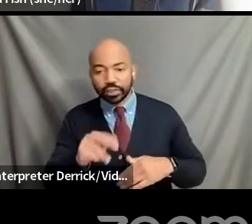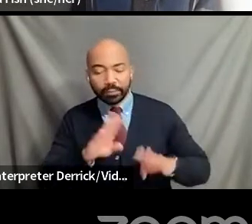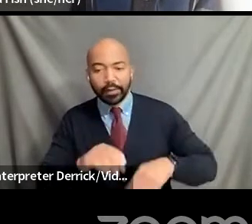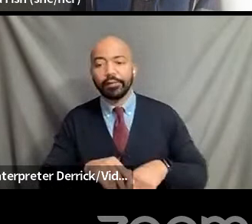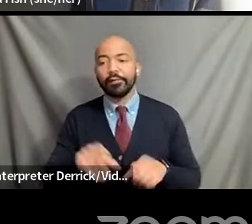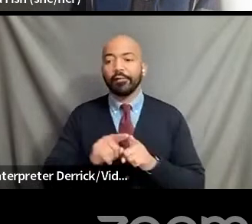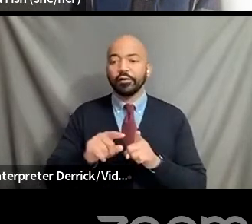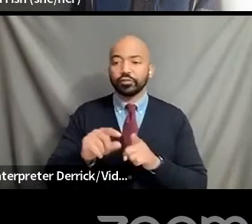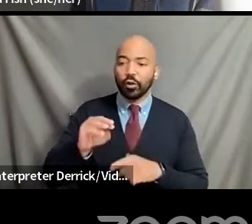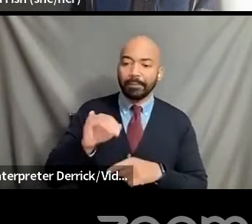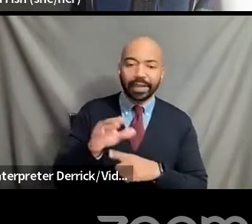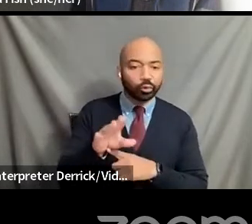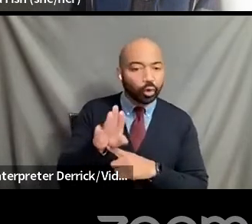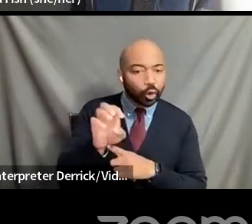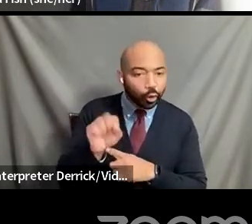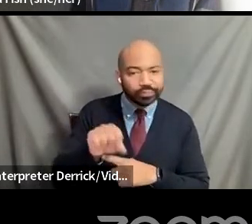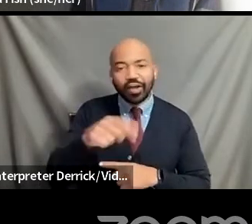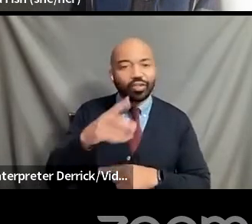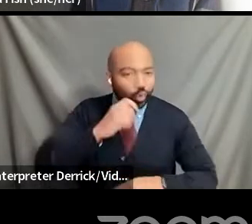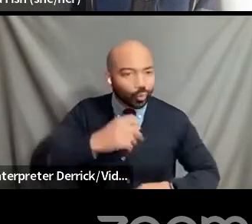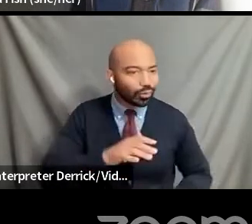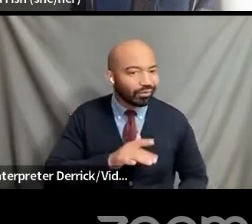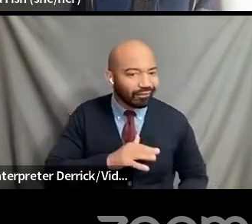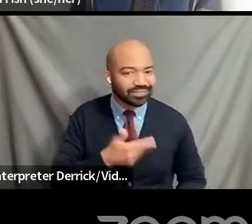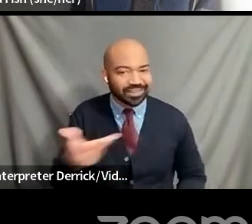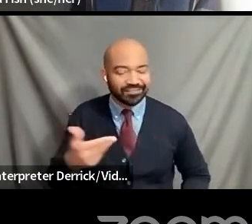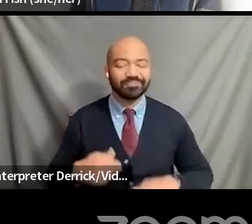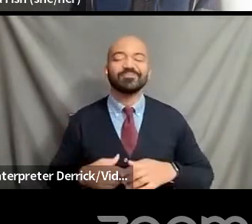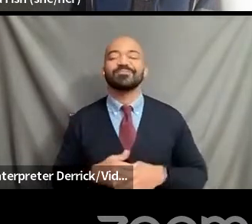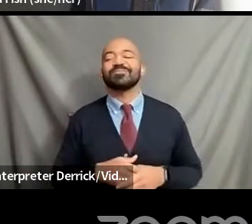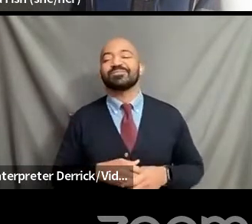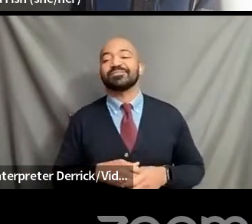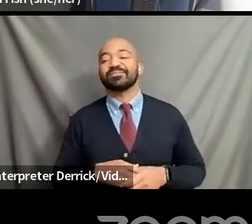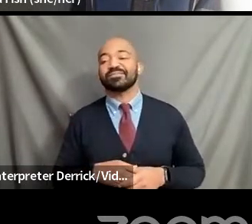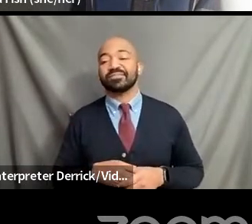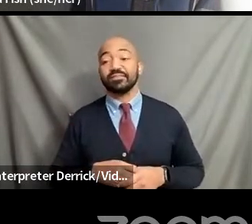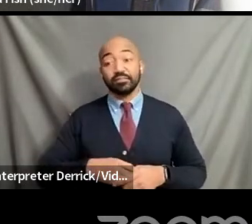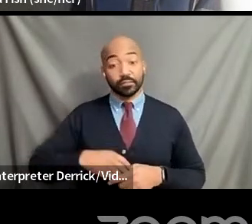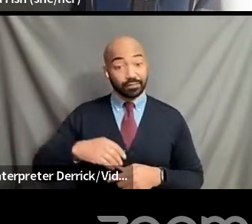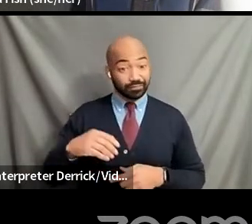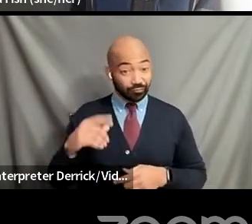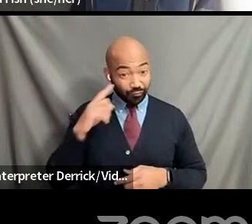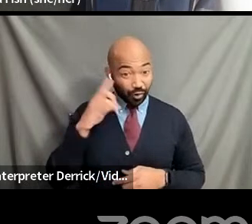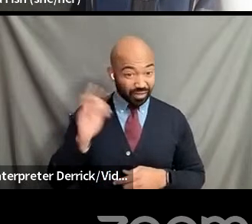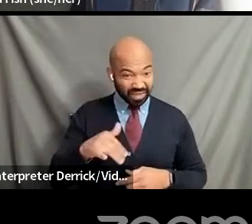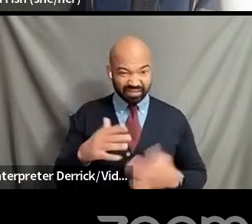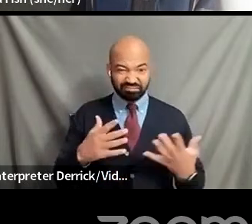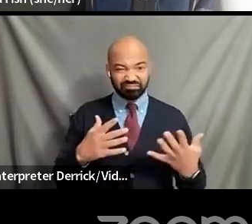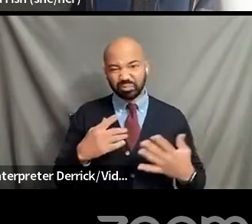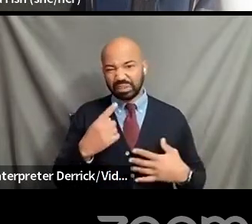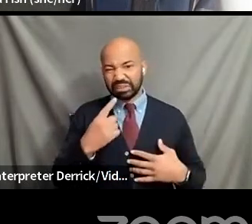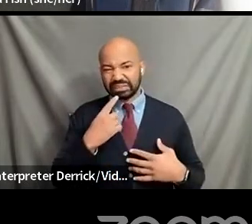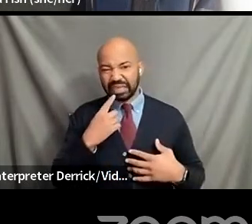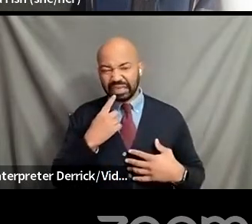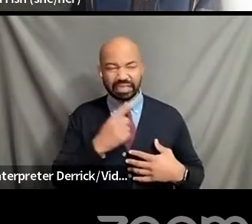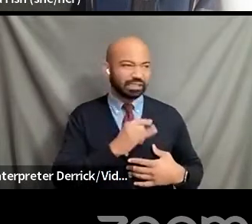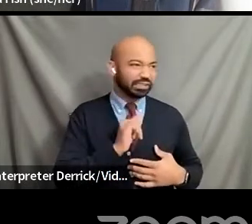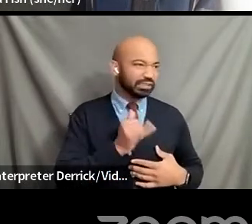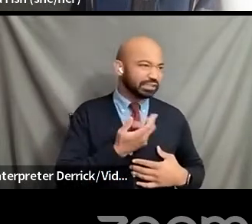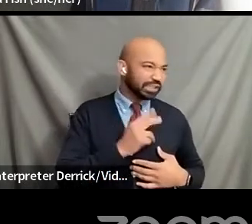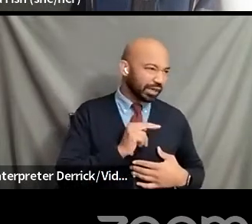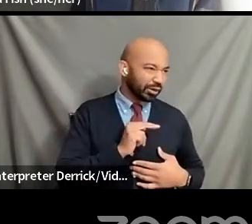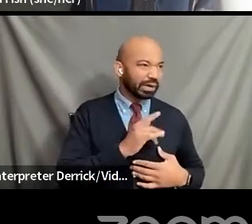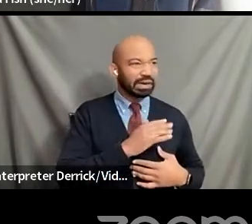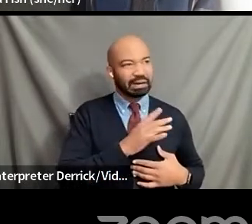and microbes and all this cool stuff. And from that, by the end of that month, so let's say I have to make this list in January, by the end of